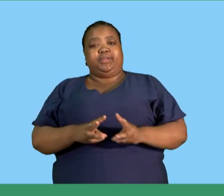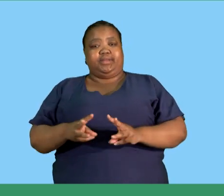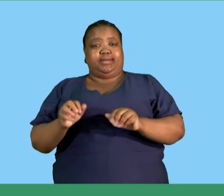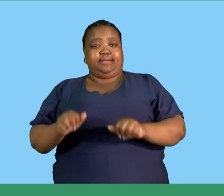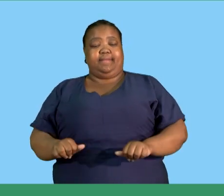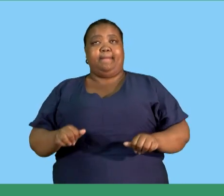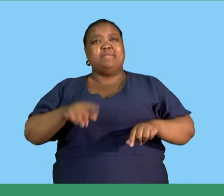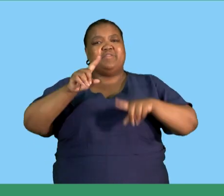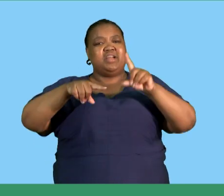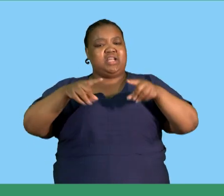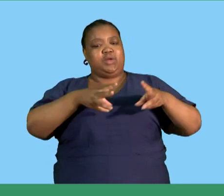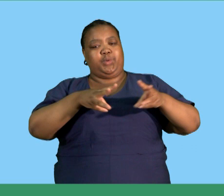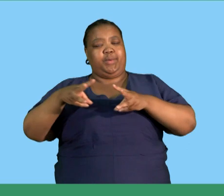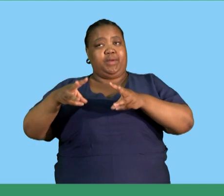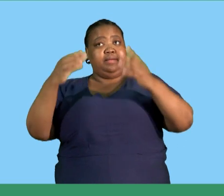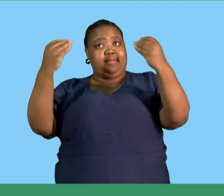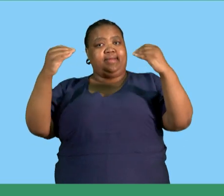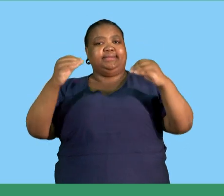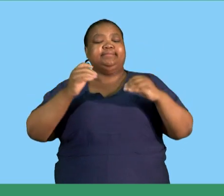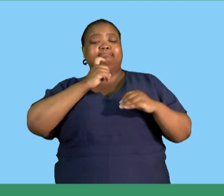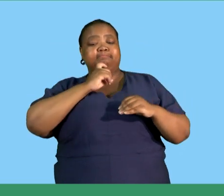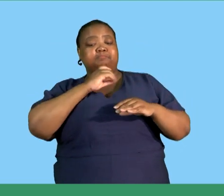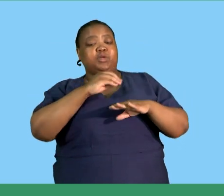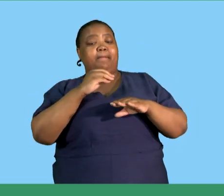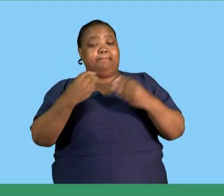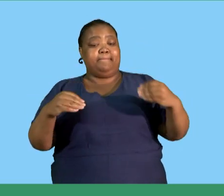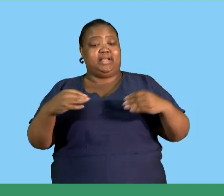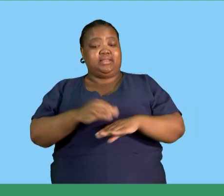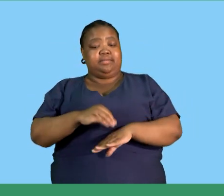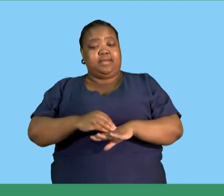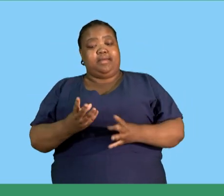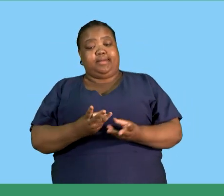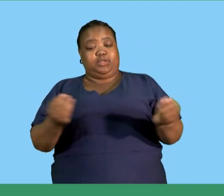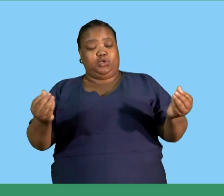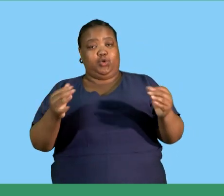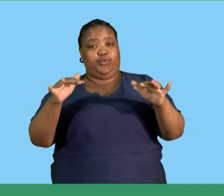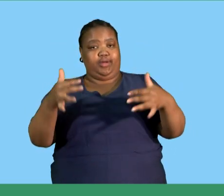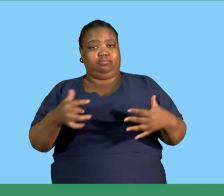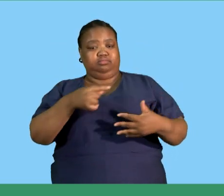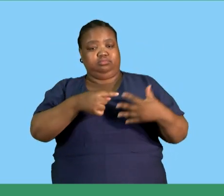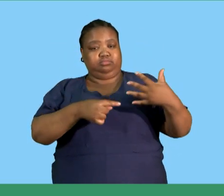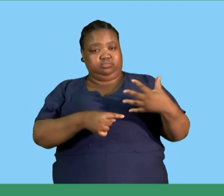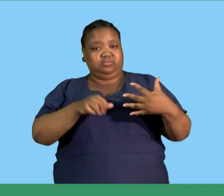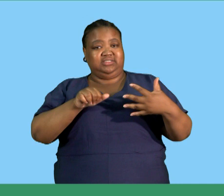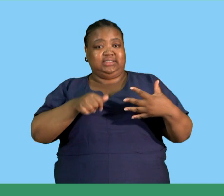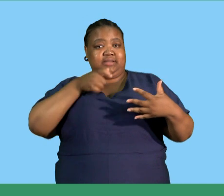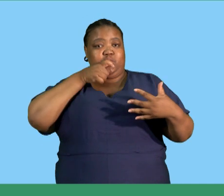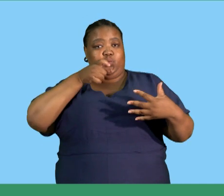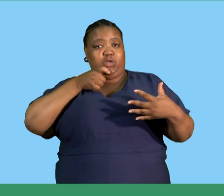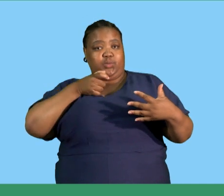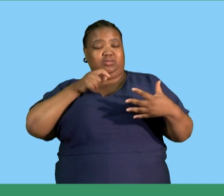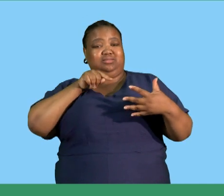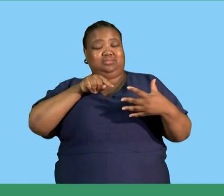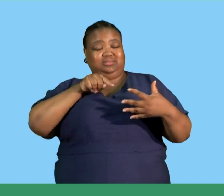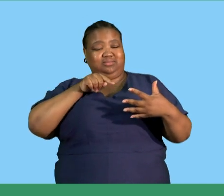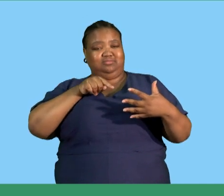businesses used to solve business-related problems. So these are the terms and concepts that we'll be